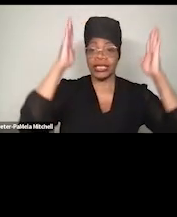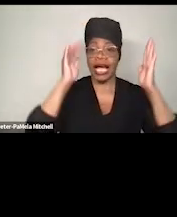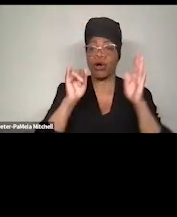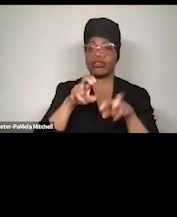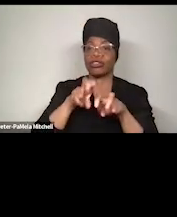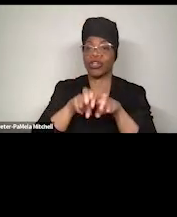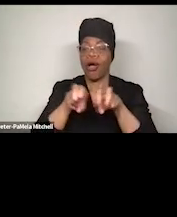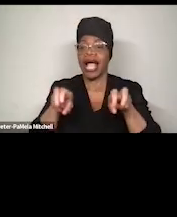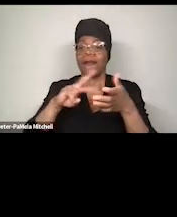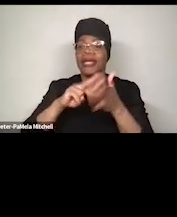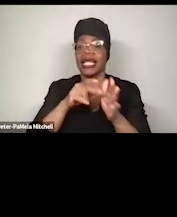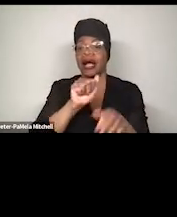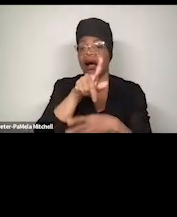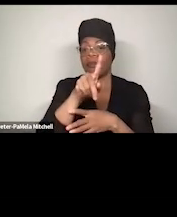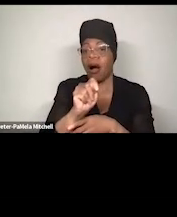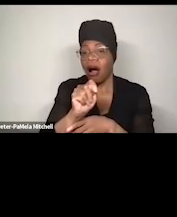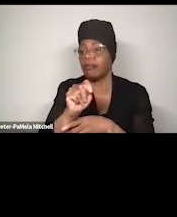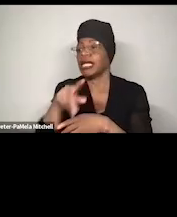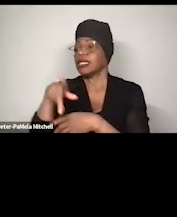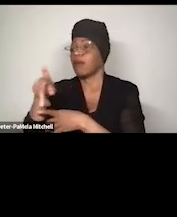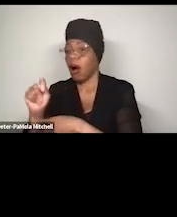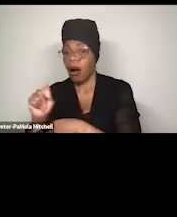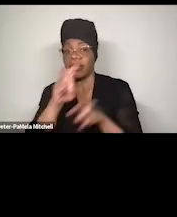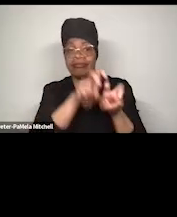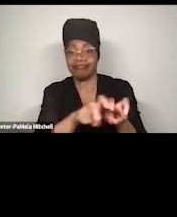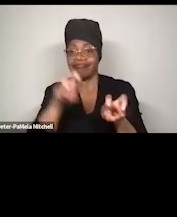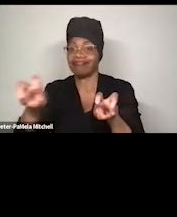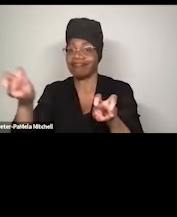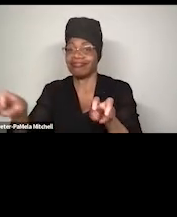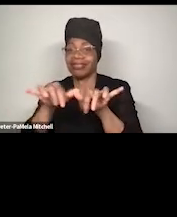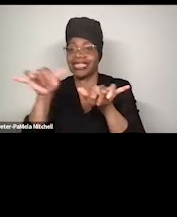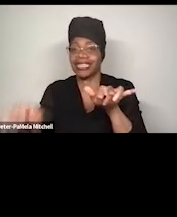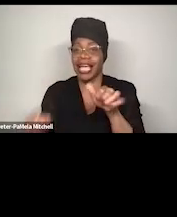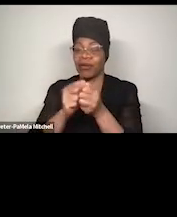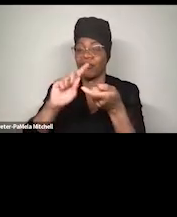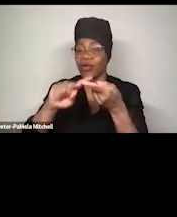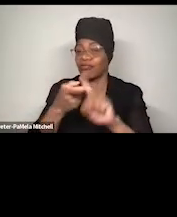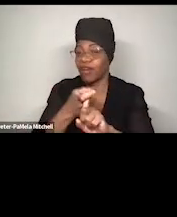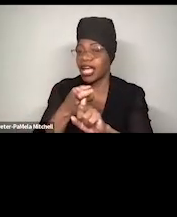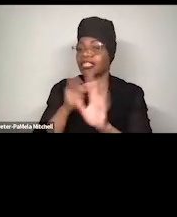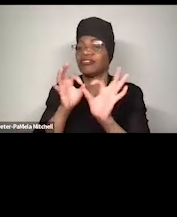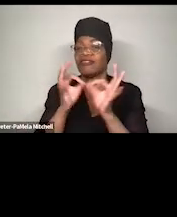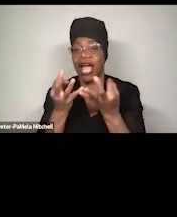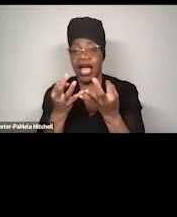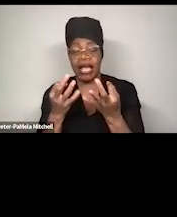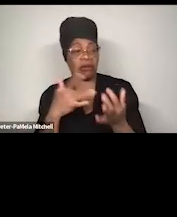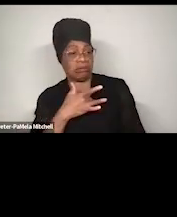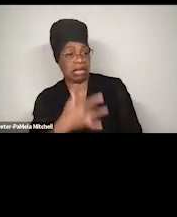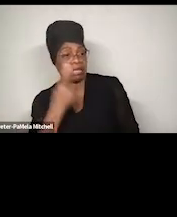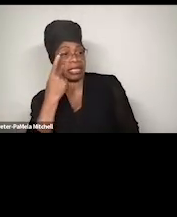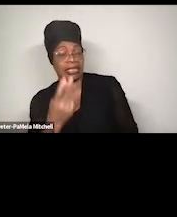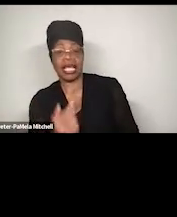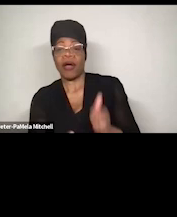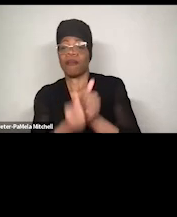so kind of bouncing around, staying with friends. And we see youth often do this. Most folks will do everything they can to